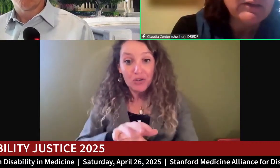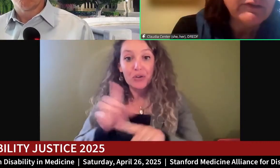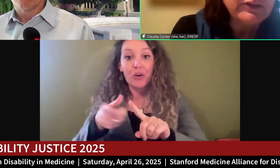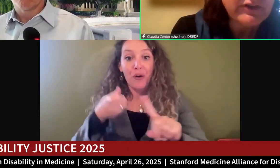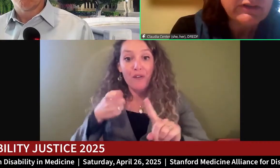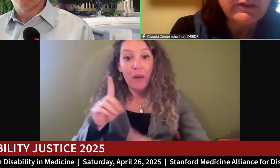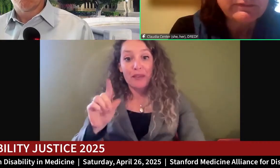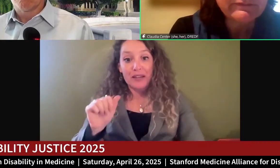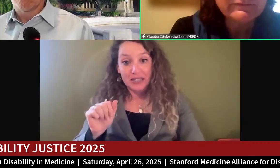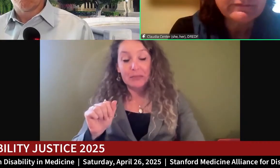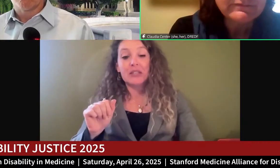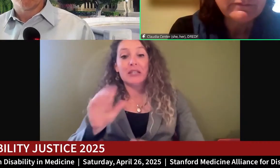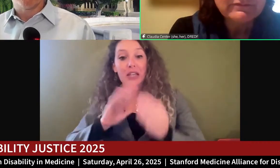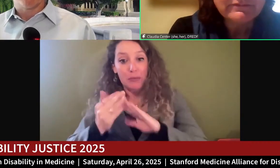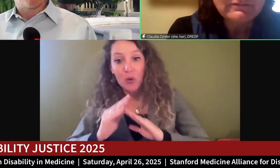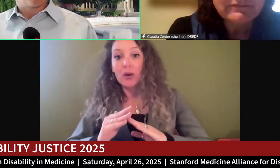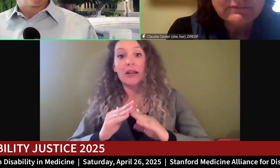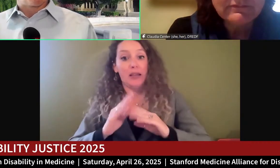on our elected officials.